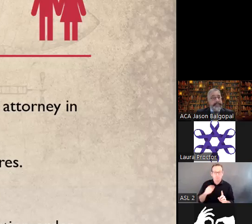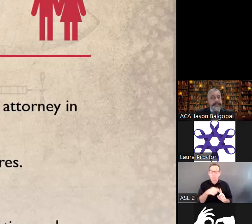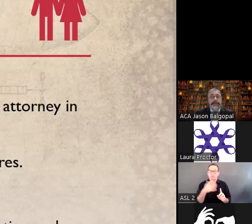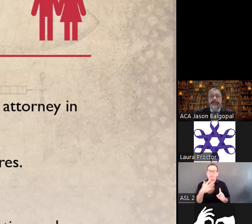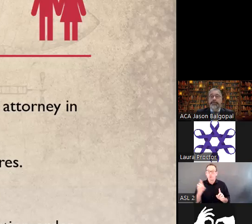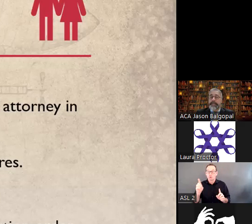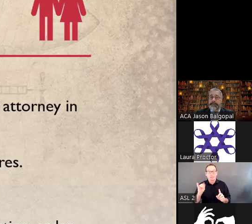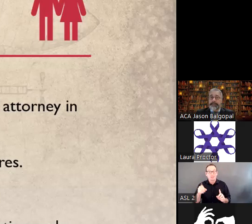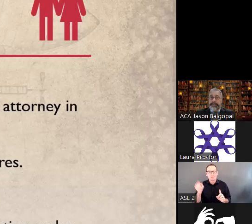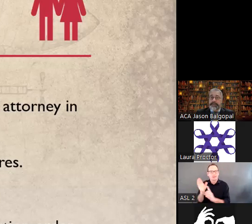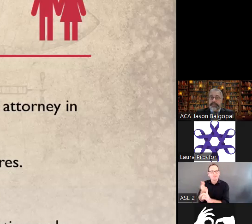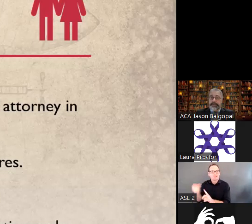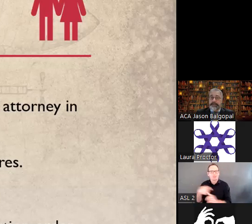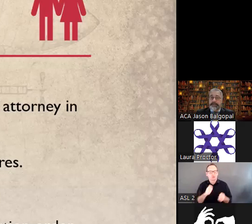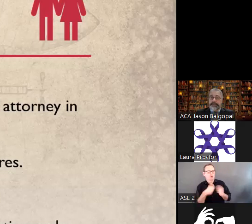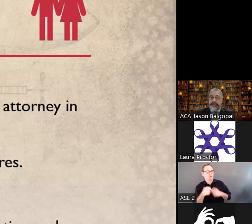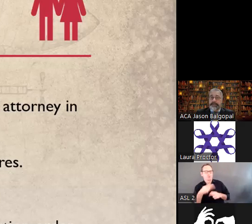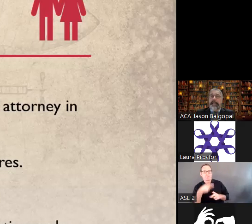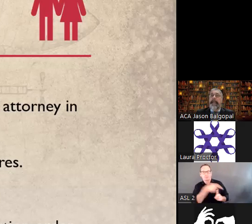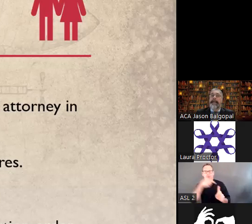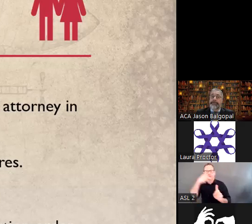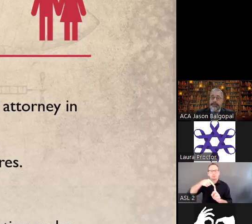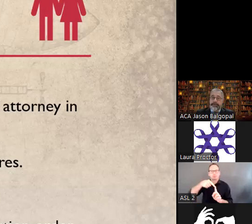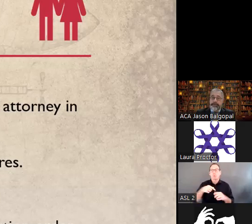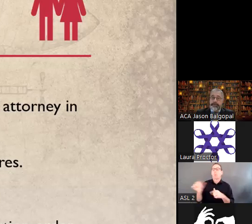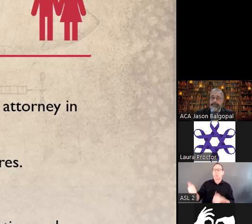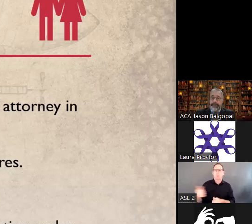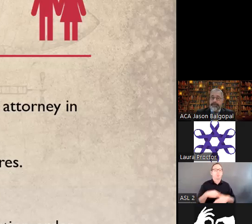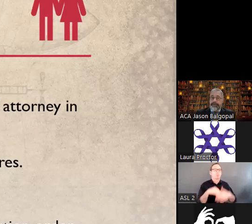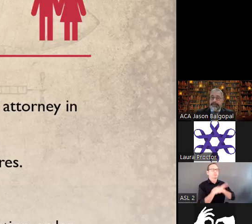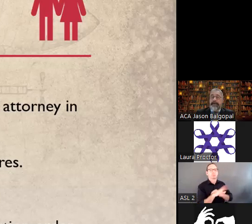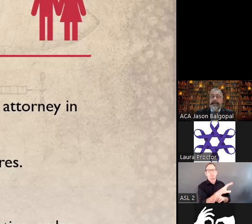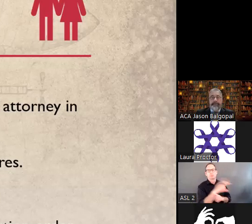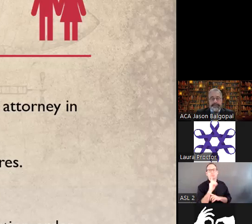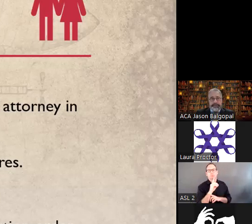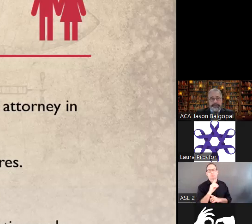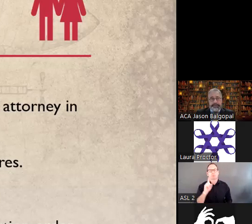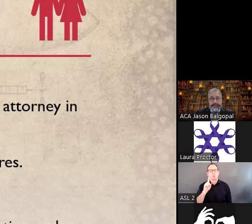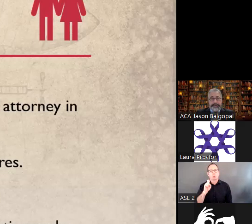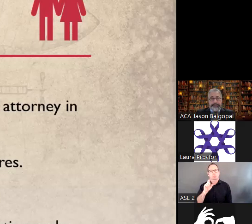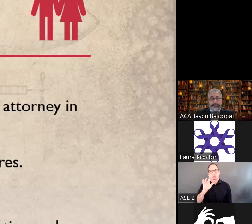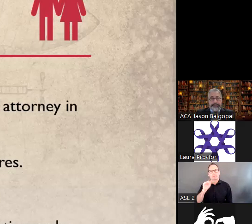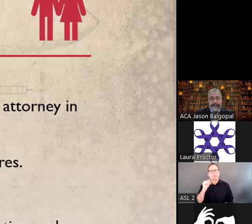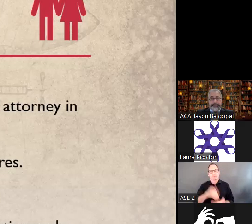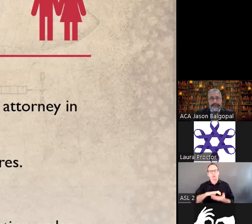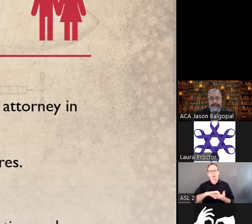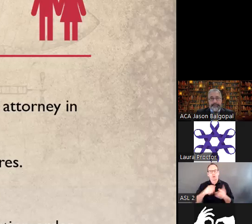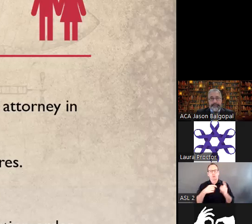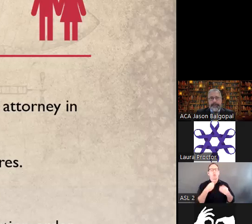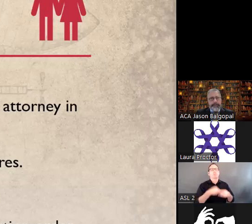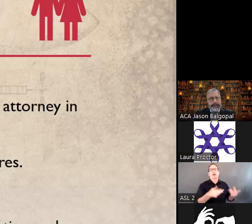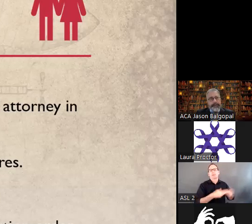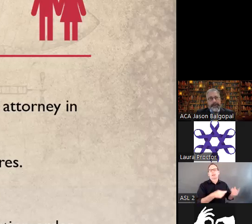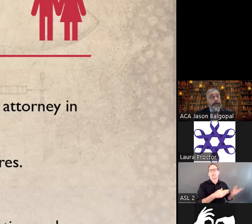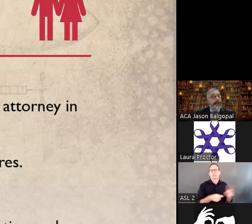and sentenced to 21 months in jail and 2 years worth of probation and a restitution order.